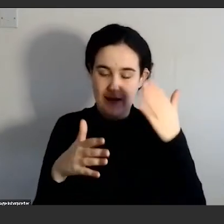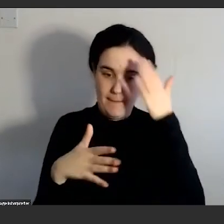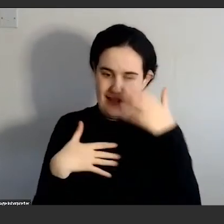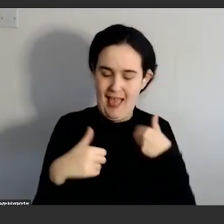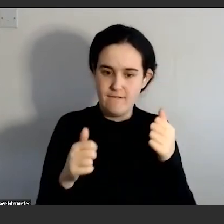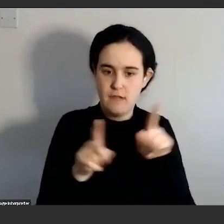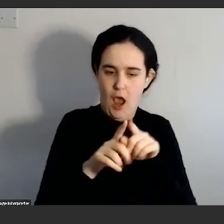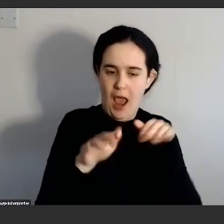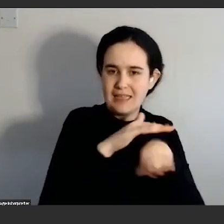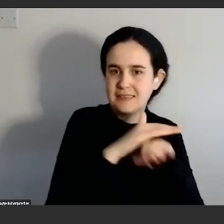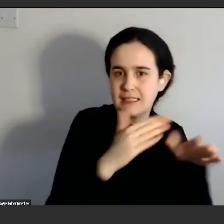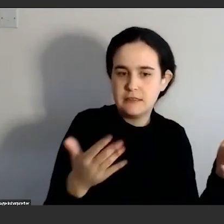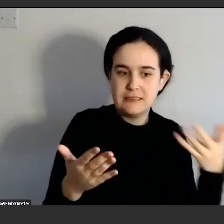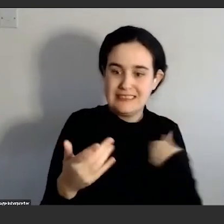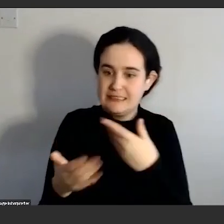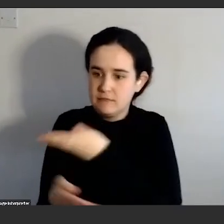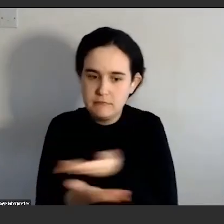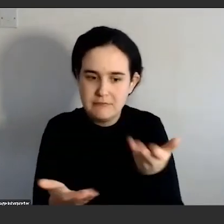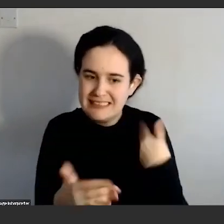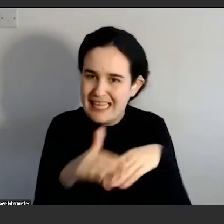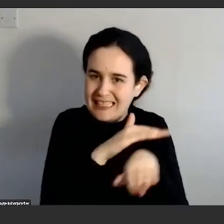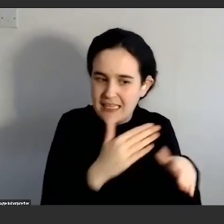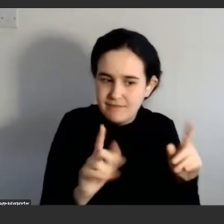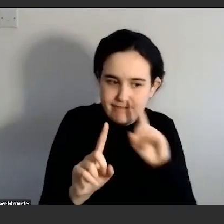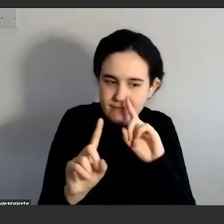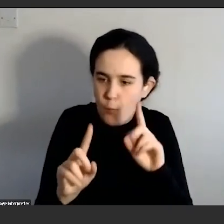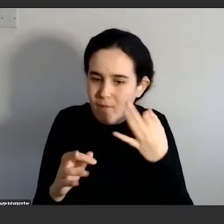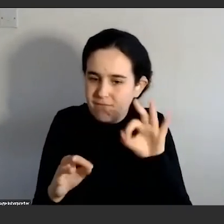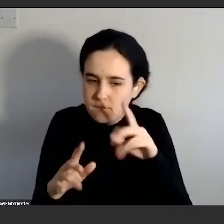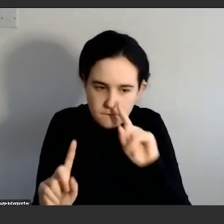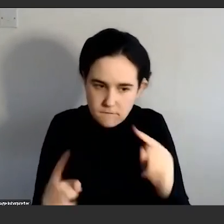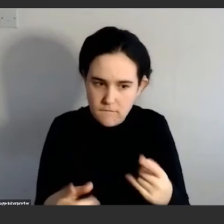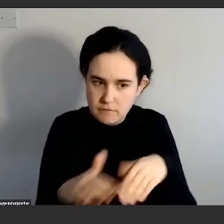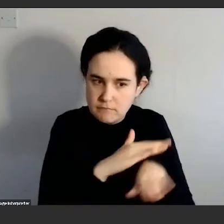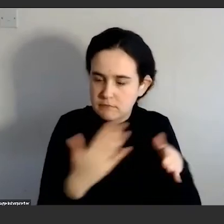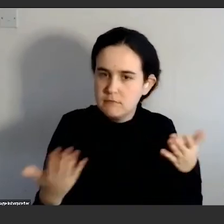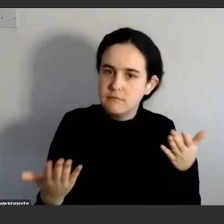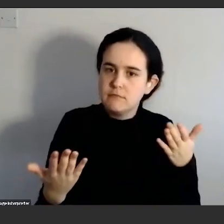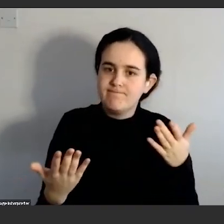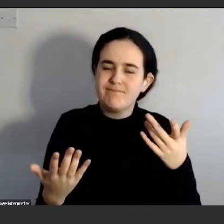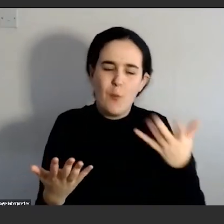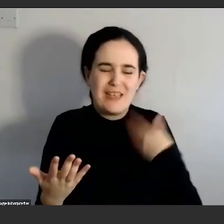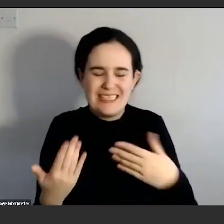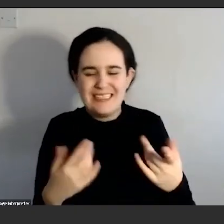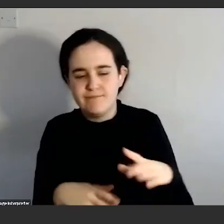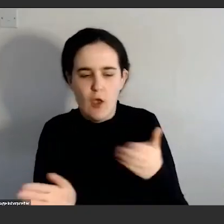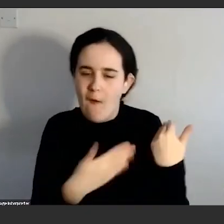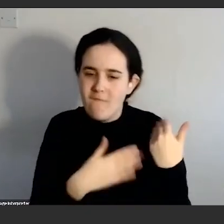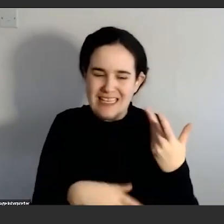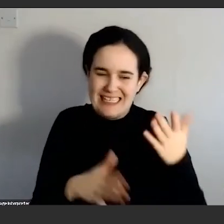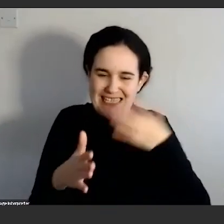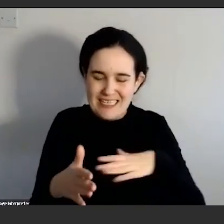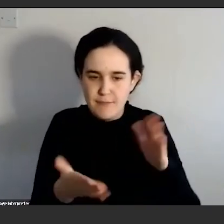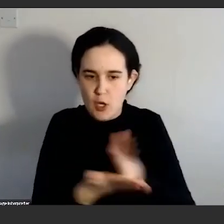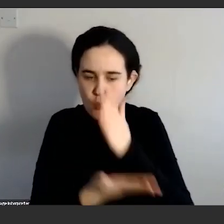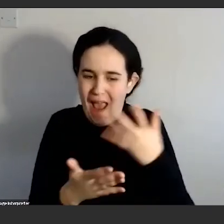can't, well, good luck, because most of these have not been accessible. But there is good news. The good